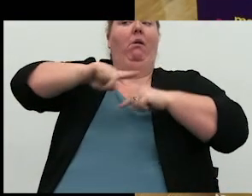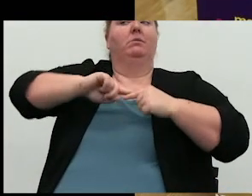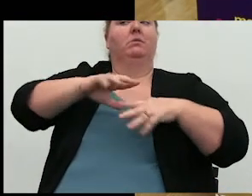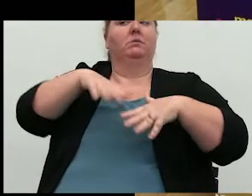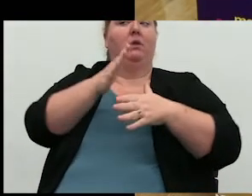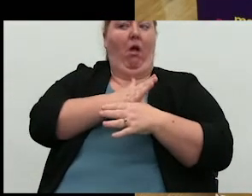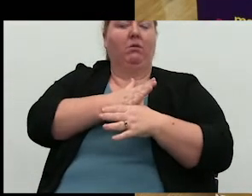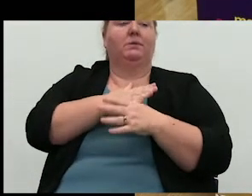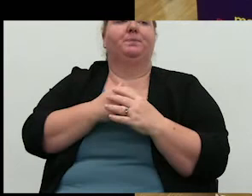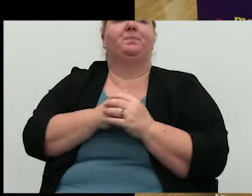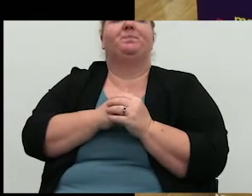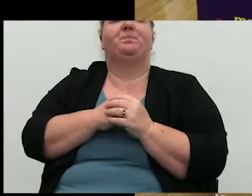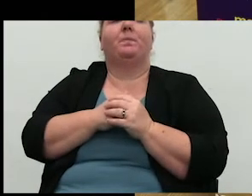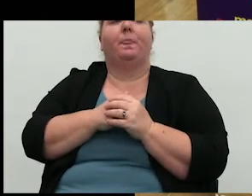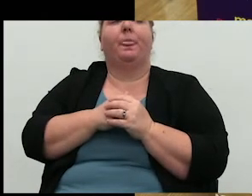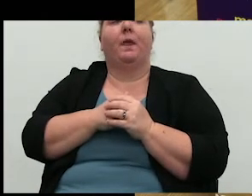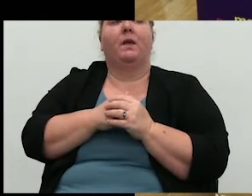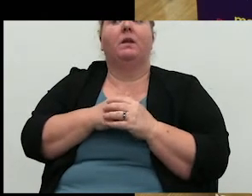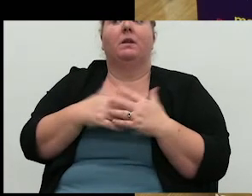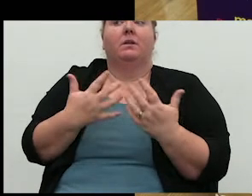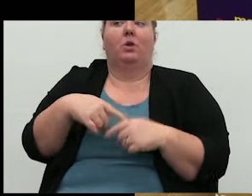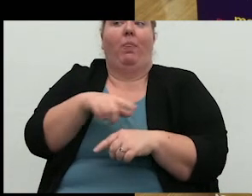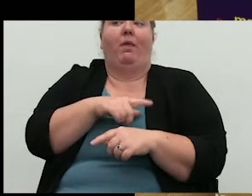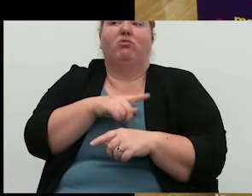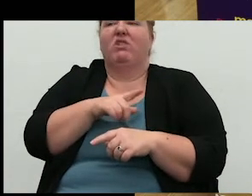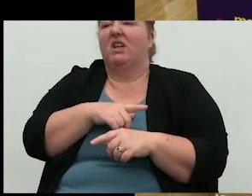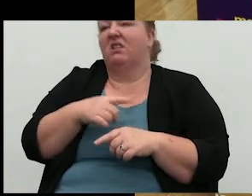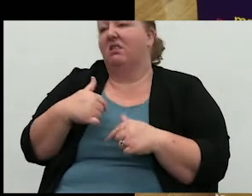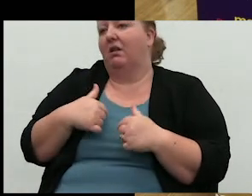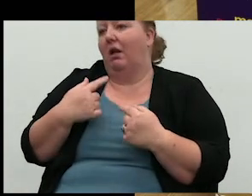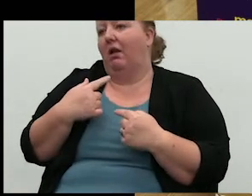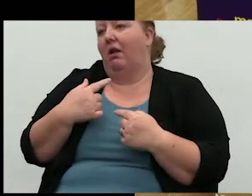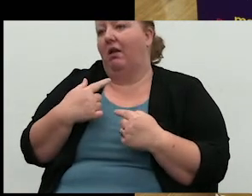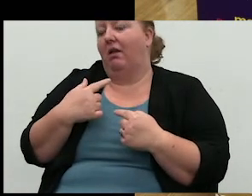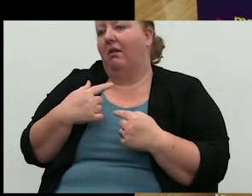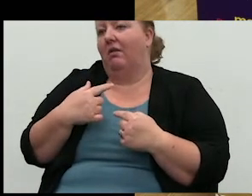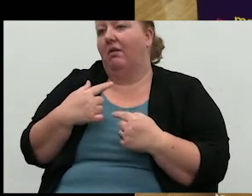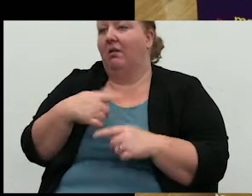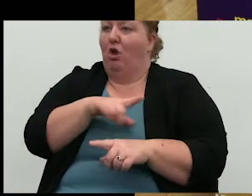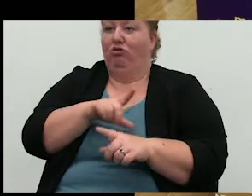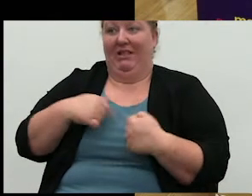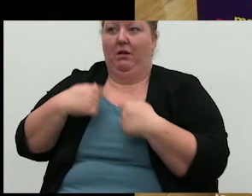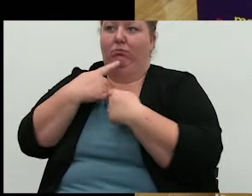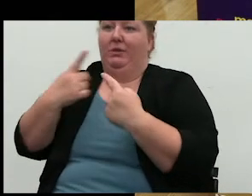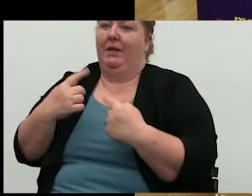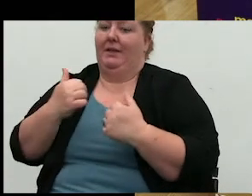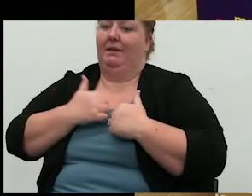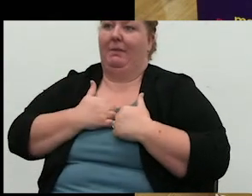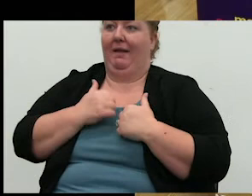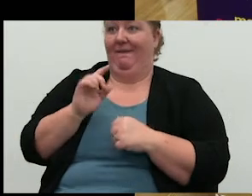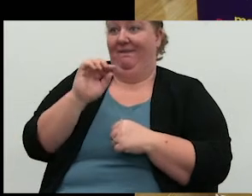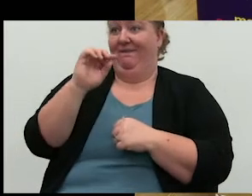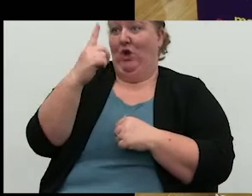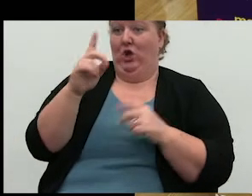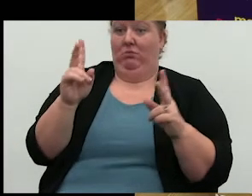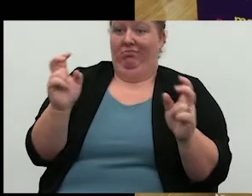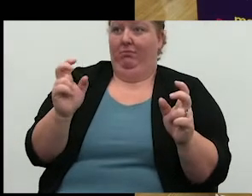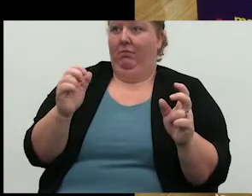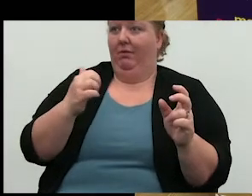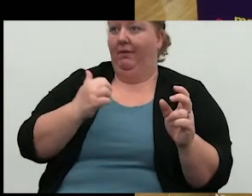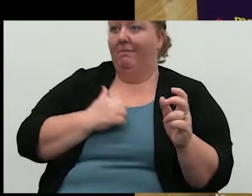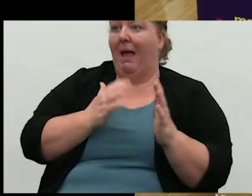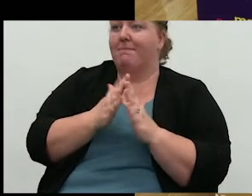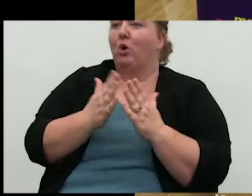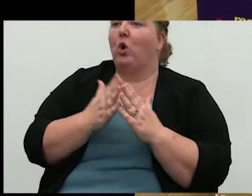beginning. Yes, the reason I say this is, okay, this is my first sighting of my book in the